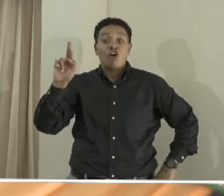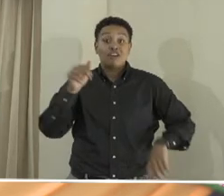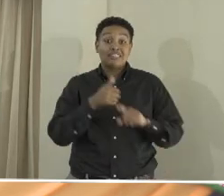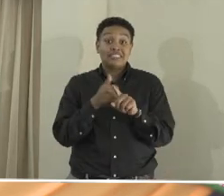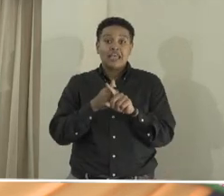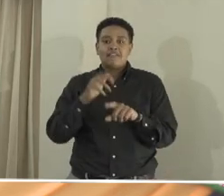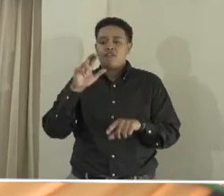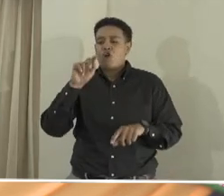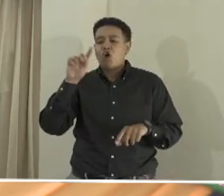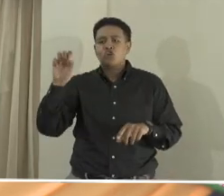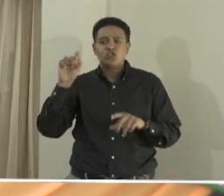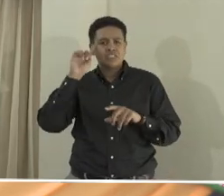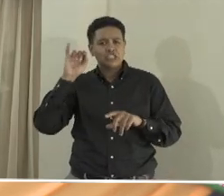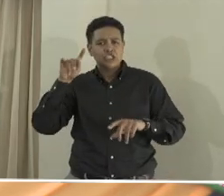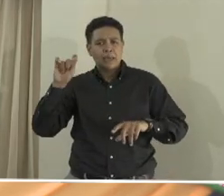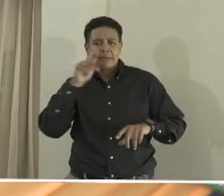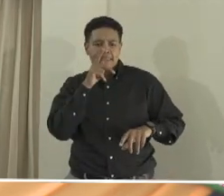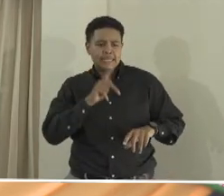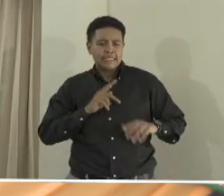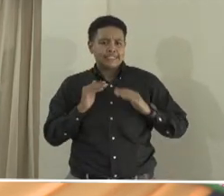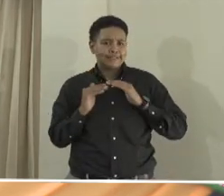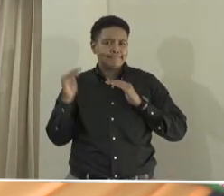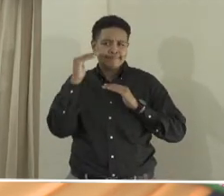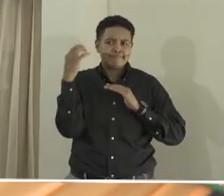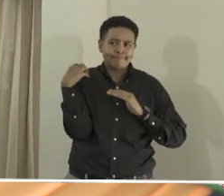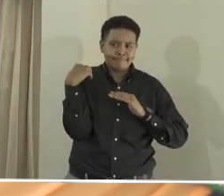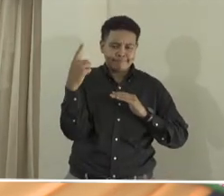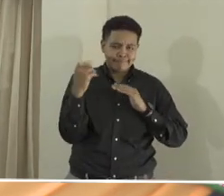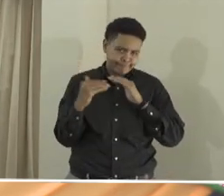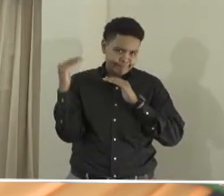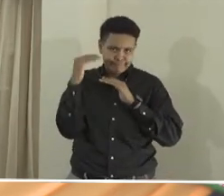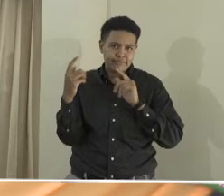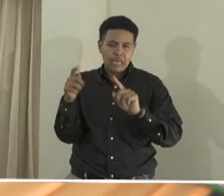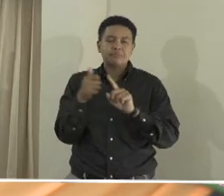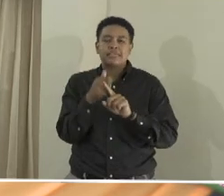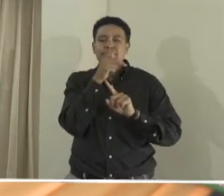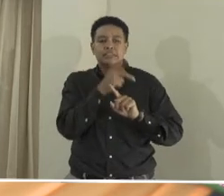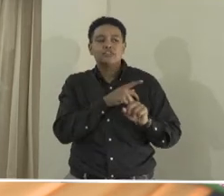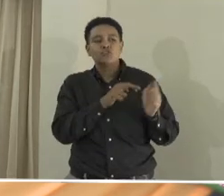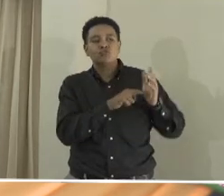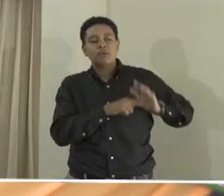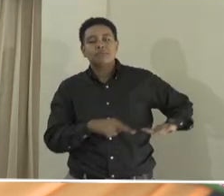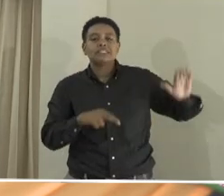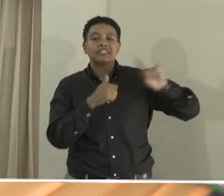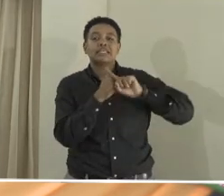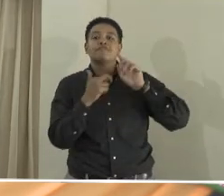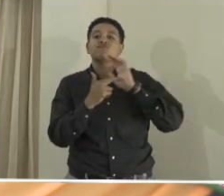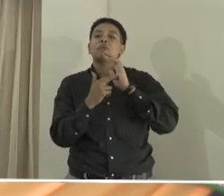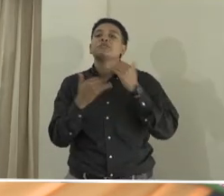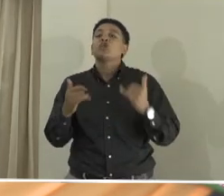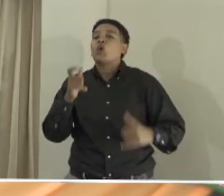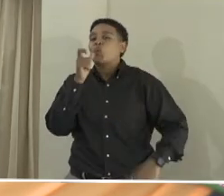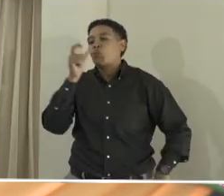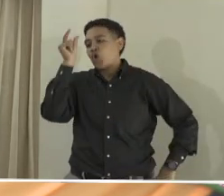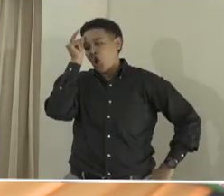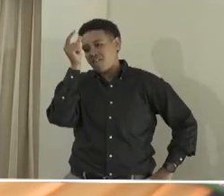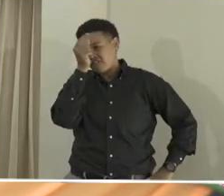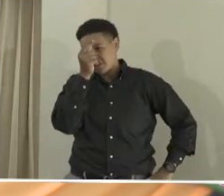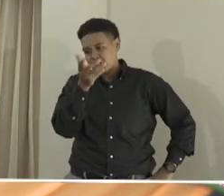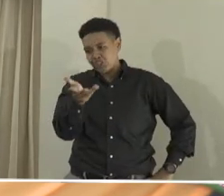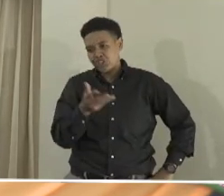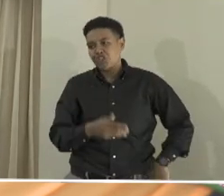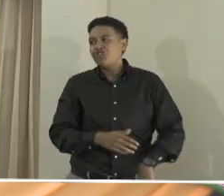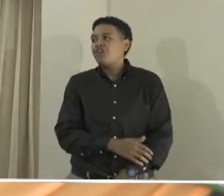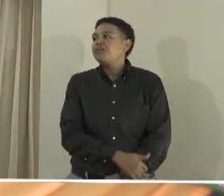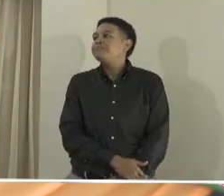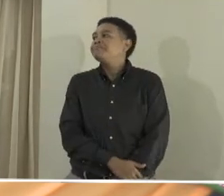Rotolorium for the Parish of Kingston, and he represents today His Excellency the